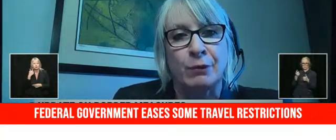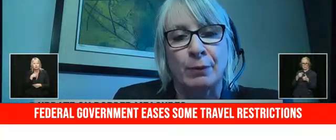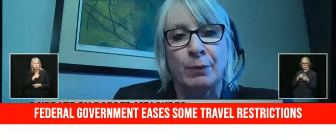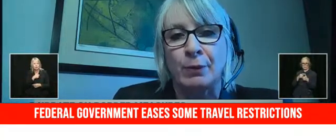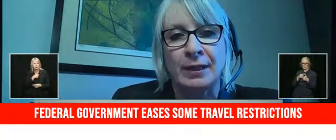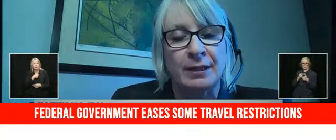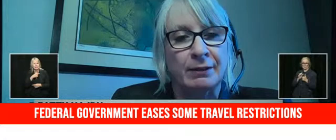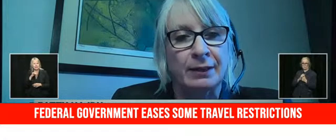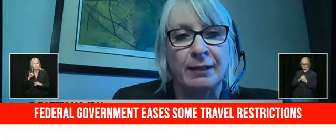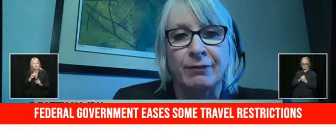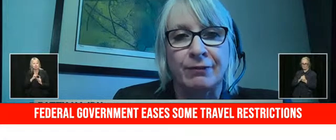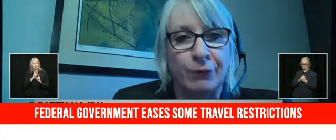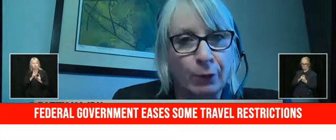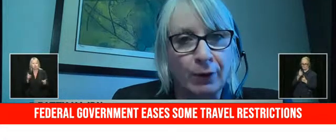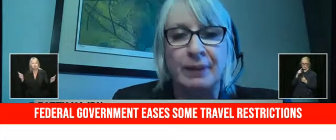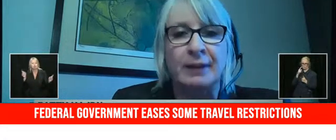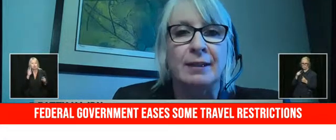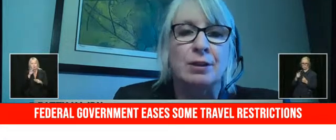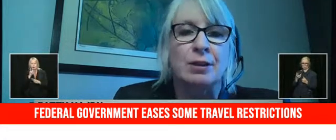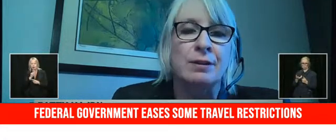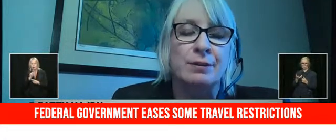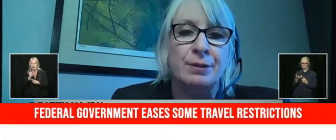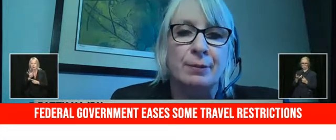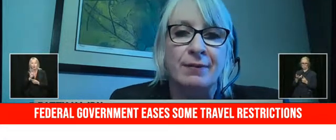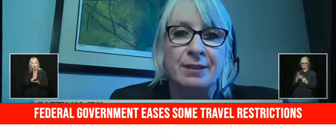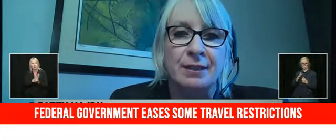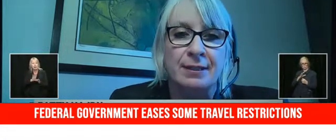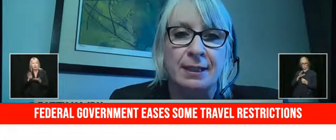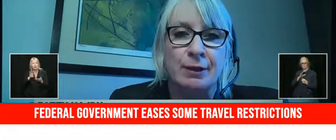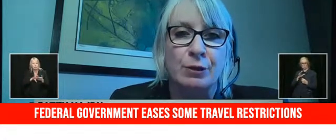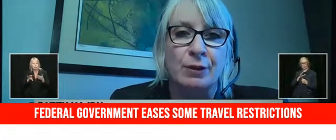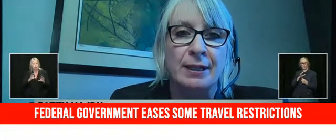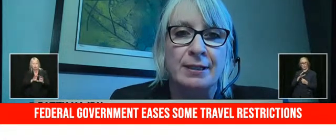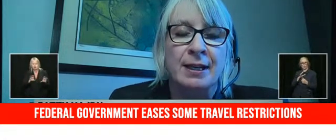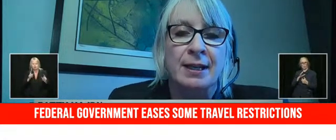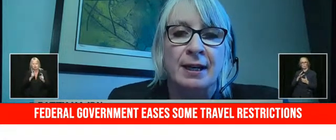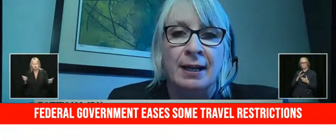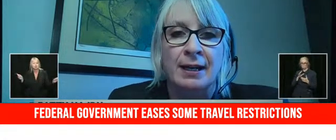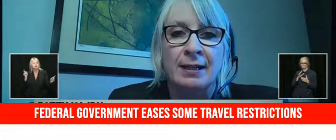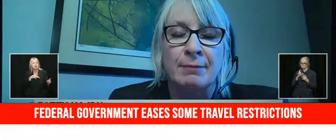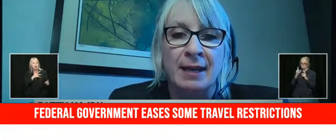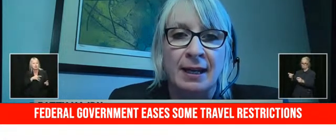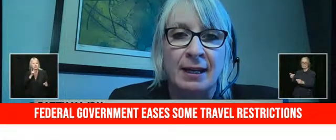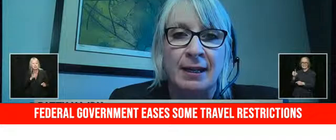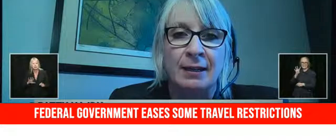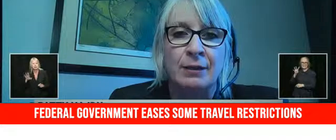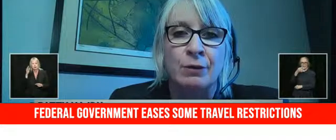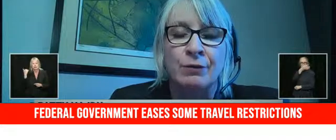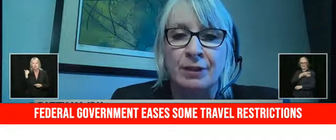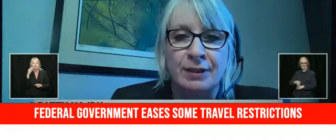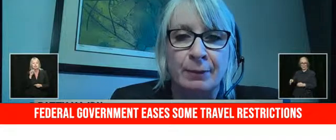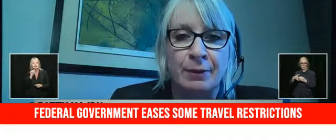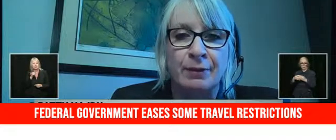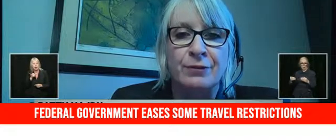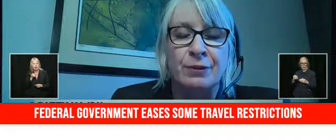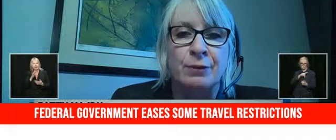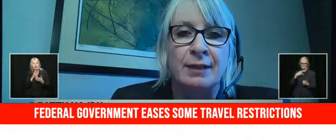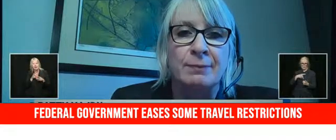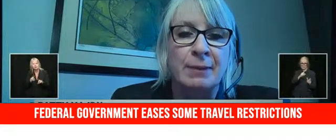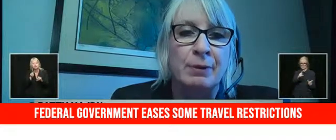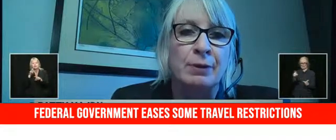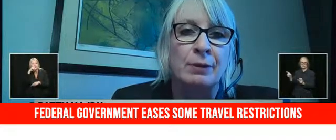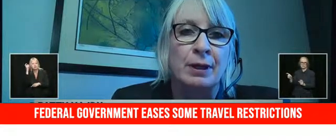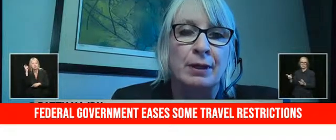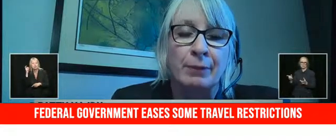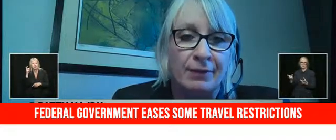contributed nearly $4 billion to provinces and territories in May over the summer, so